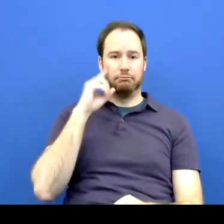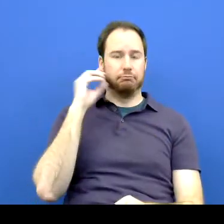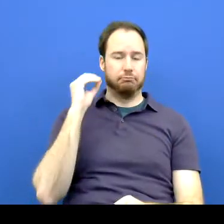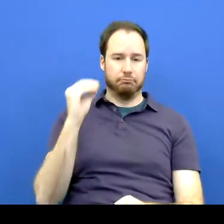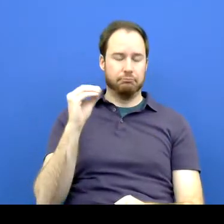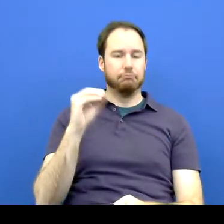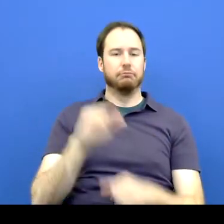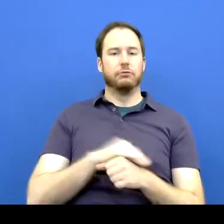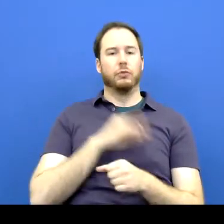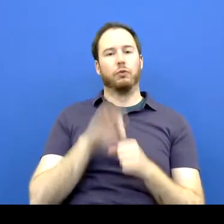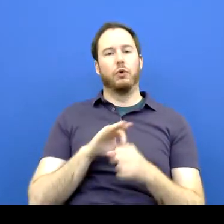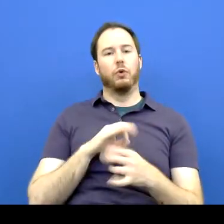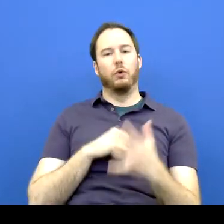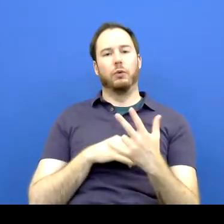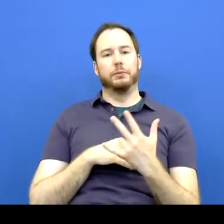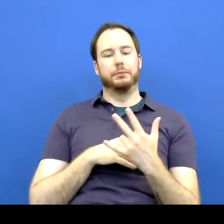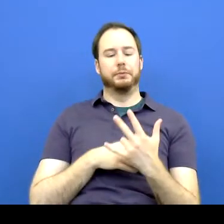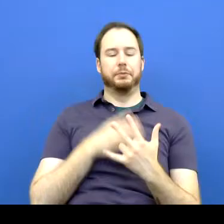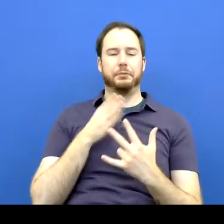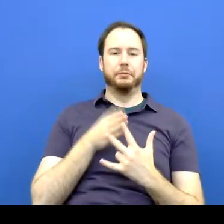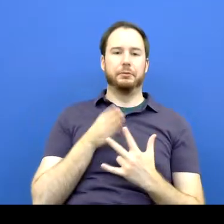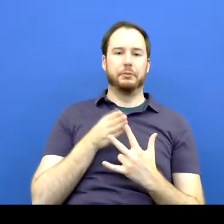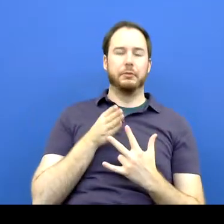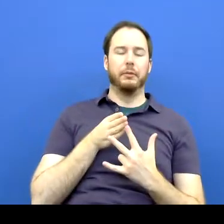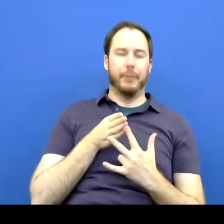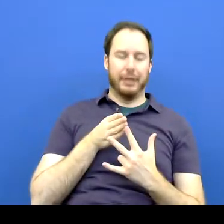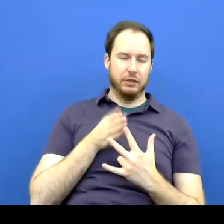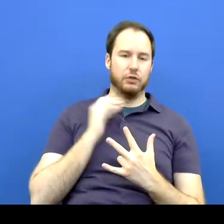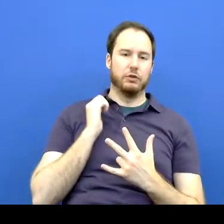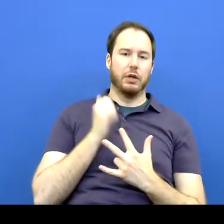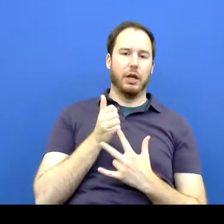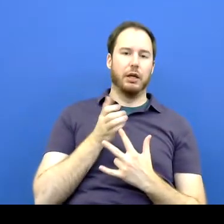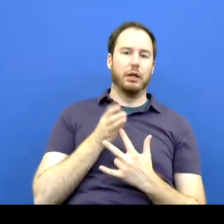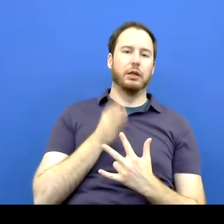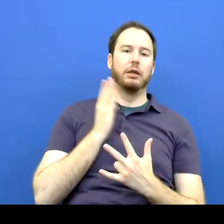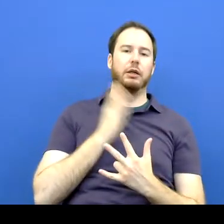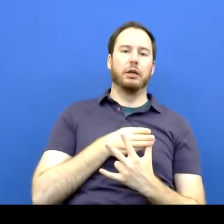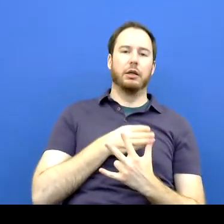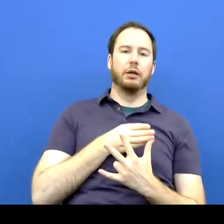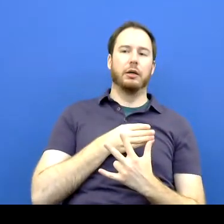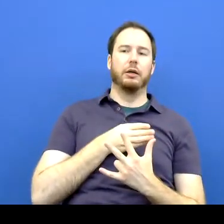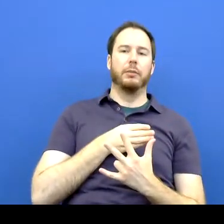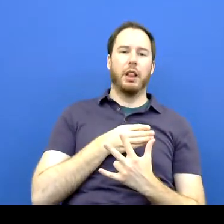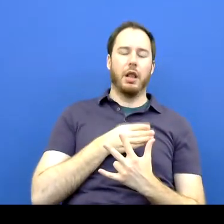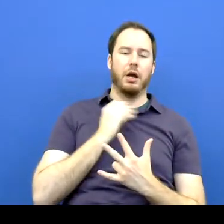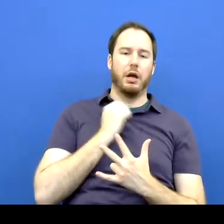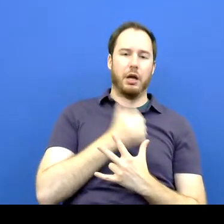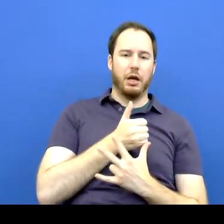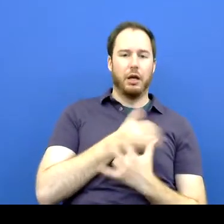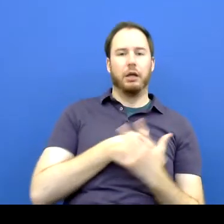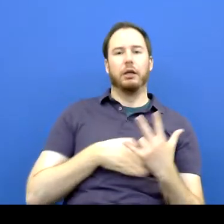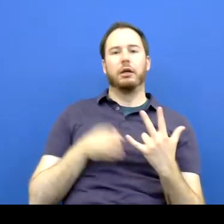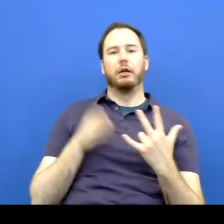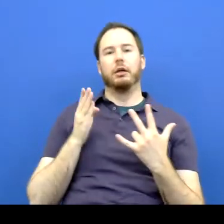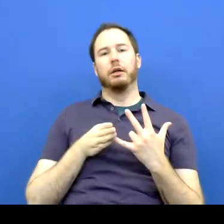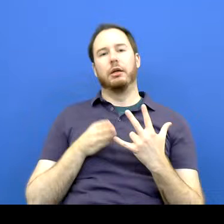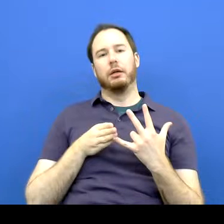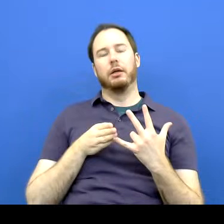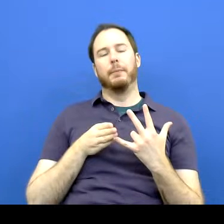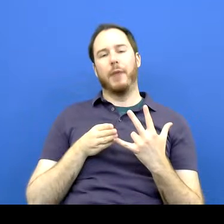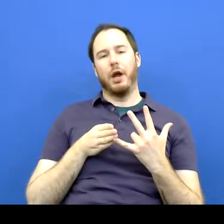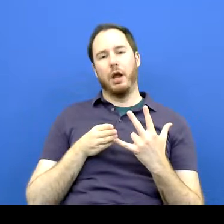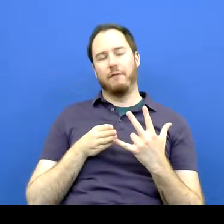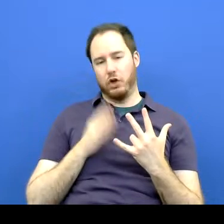Hearing and seeing none, please call the roll. Councilmember Page, Aye. Councilmember Blanca, Aye.